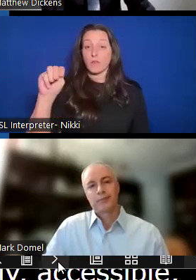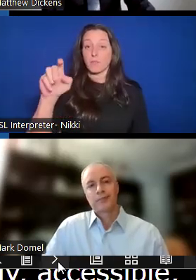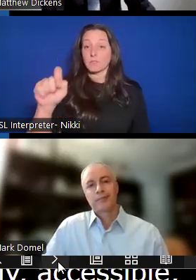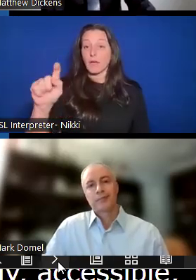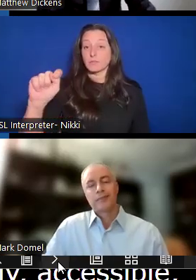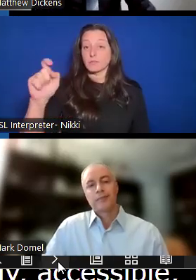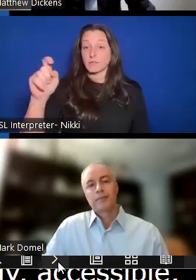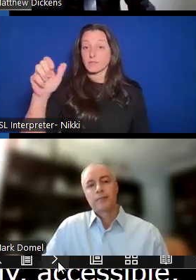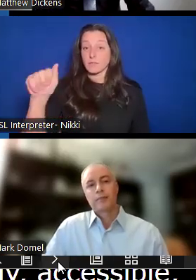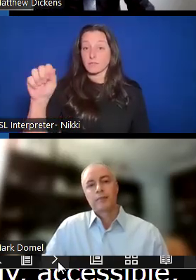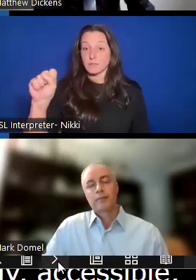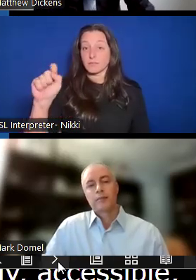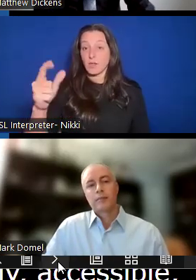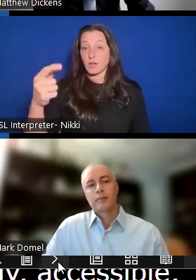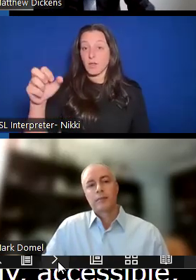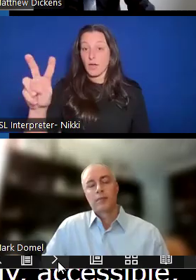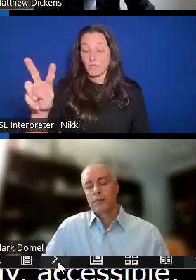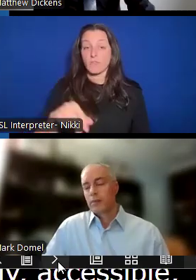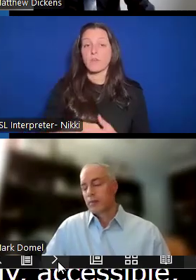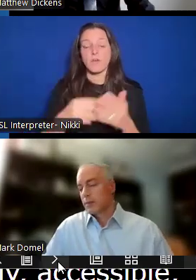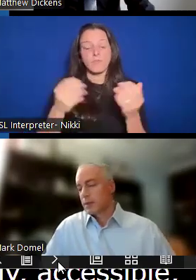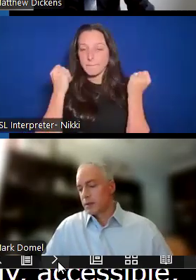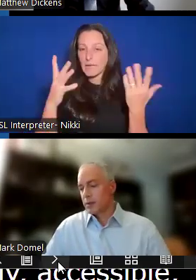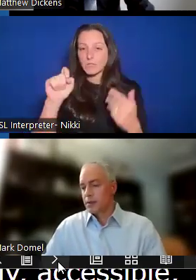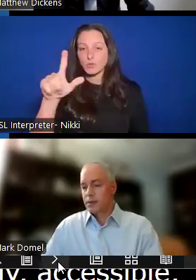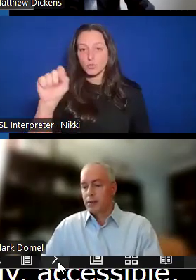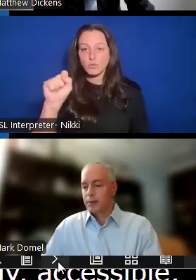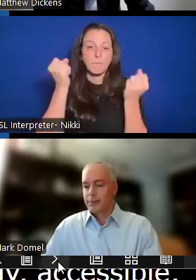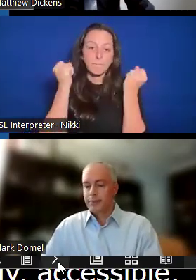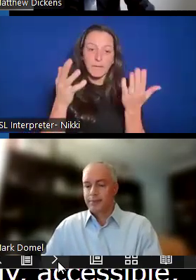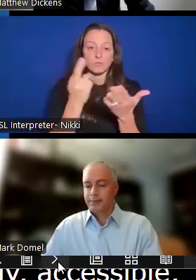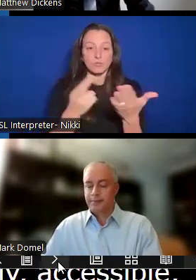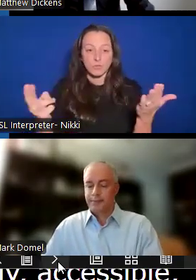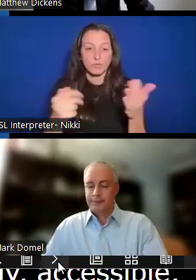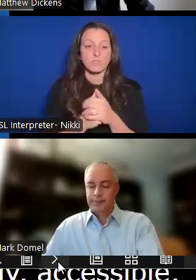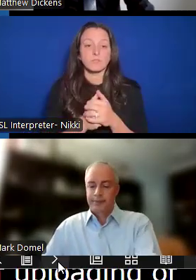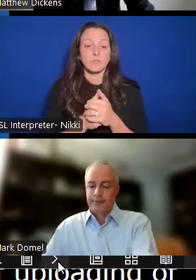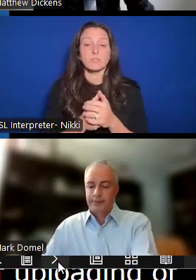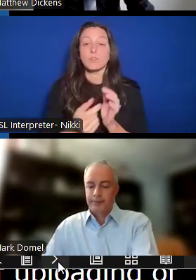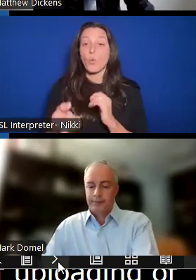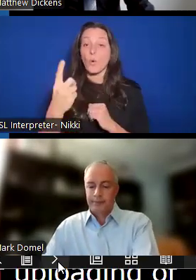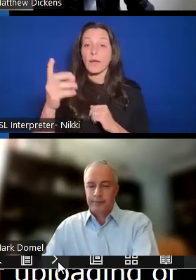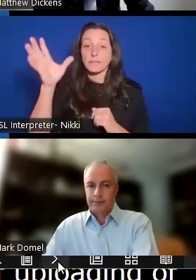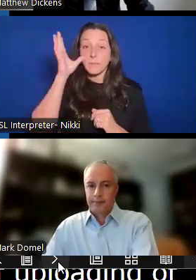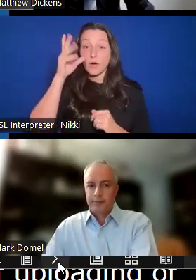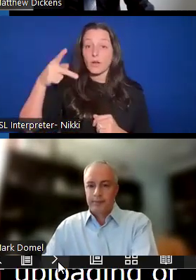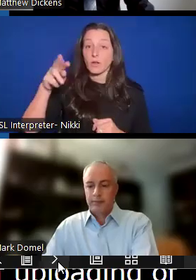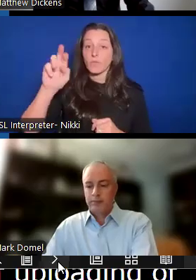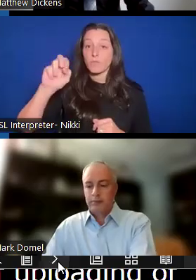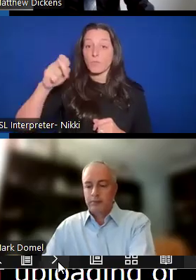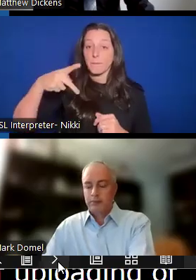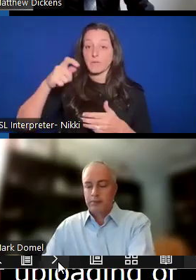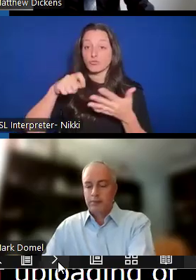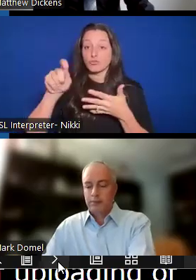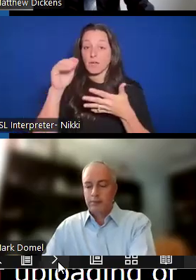educationfreedom.texas.gov, we have lots of toolkits and lots of resources. One of them is the Parent Prep Checklist, which